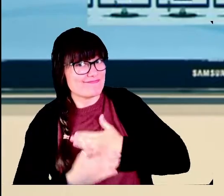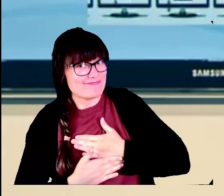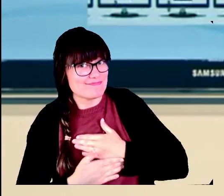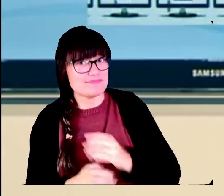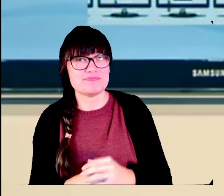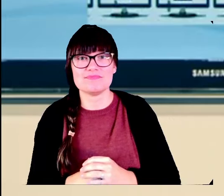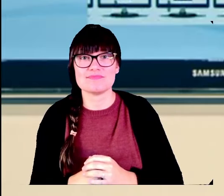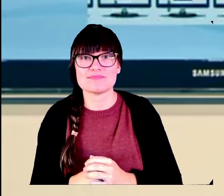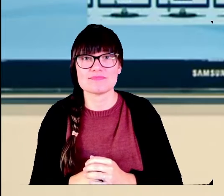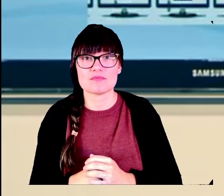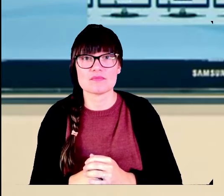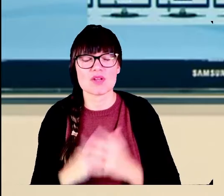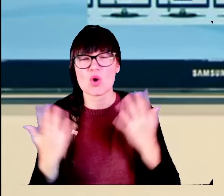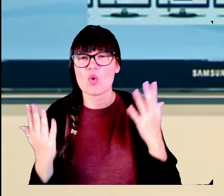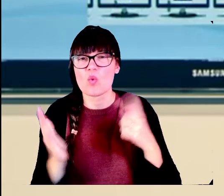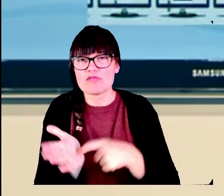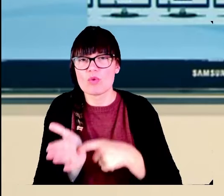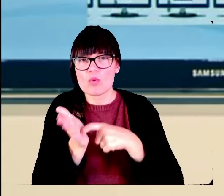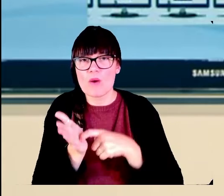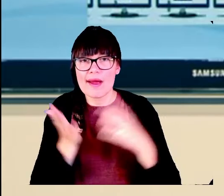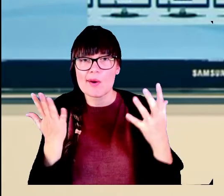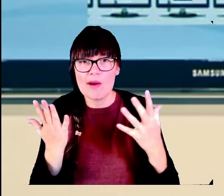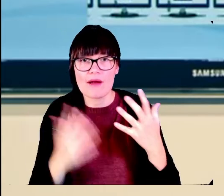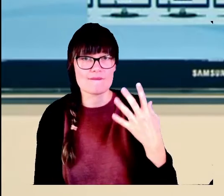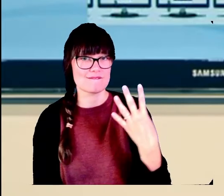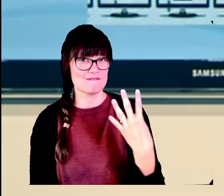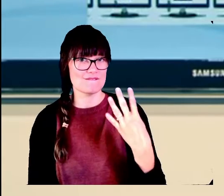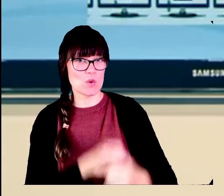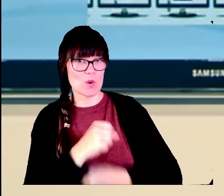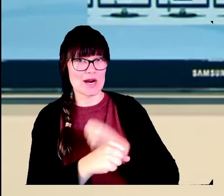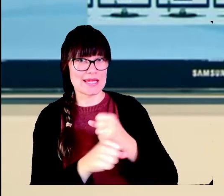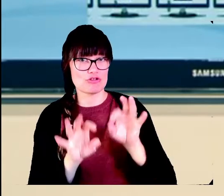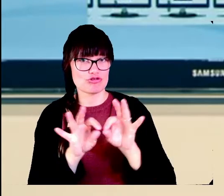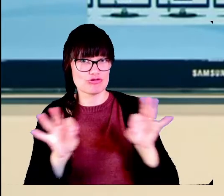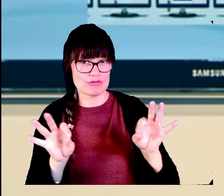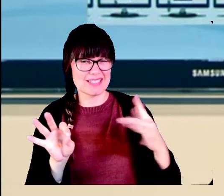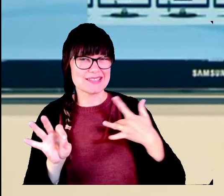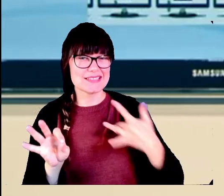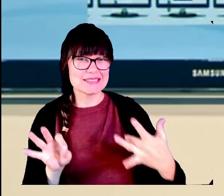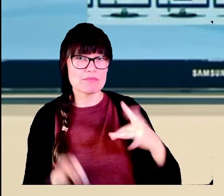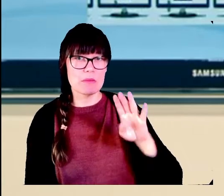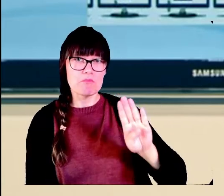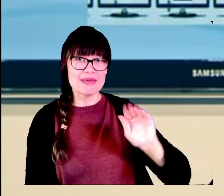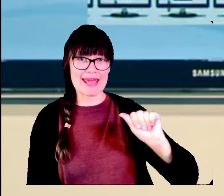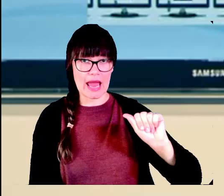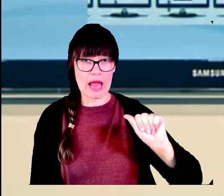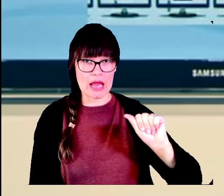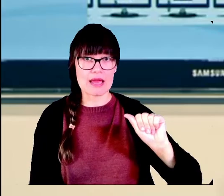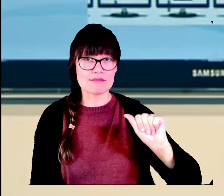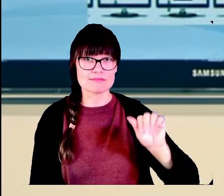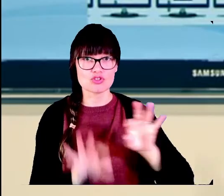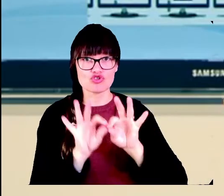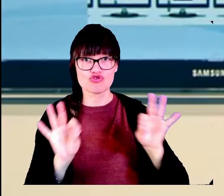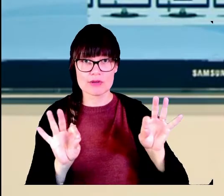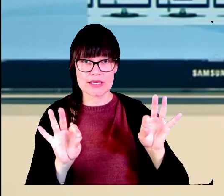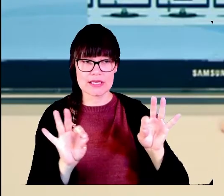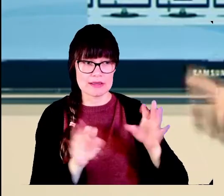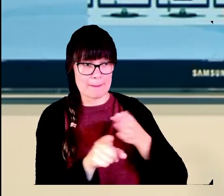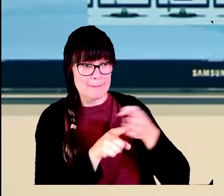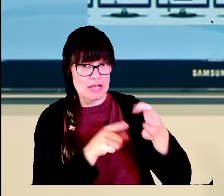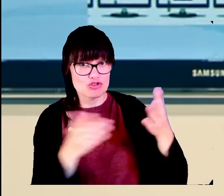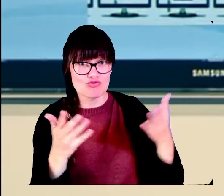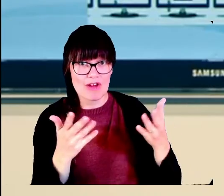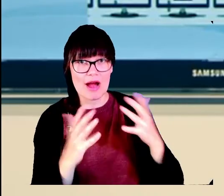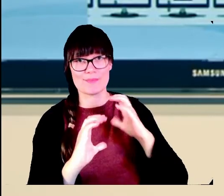that take? It's going to take a four-year degree. Usually the bachelor's degree that you're going for is in communications. And in communications,